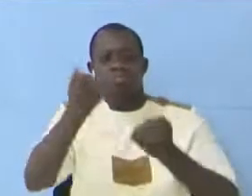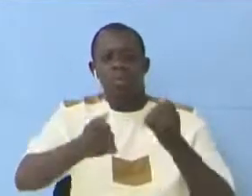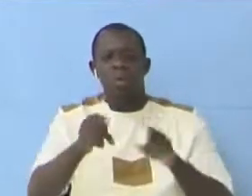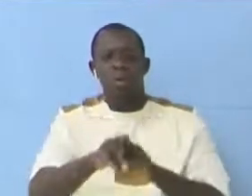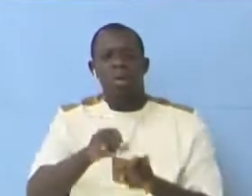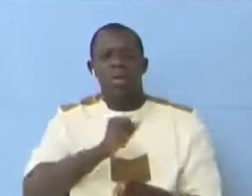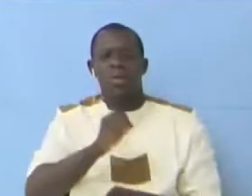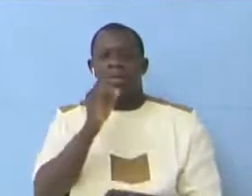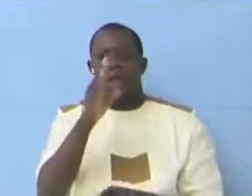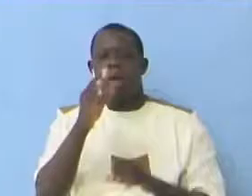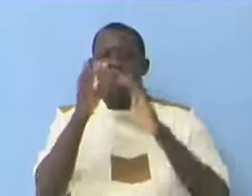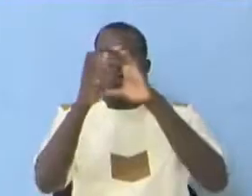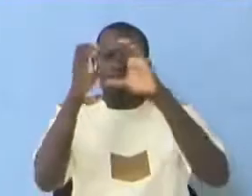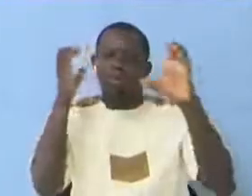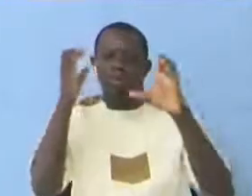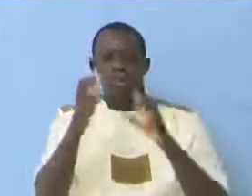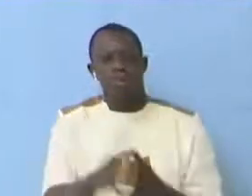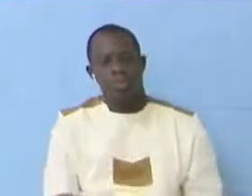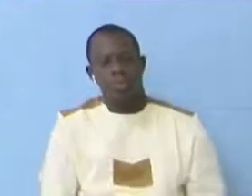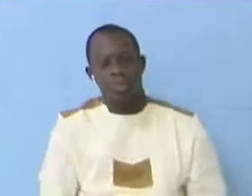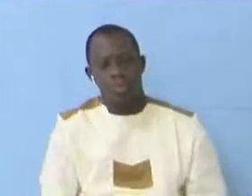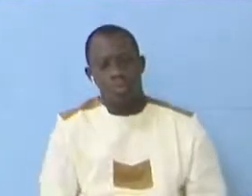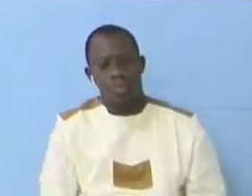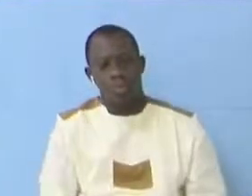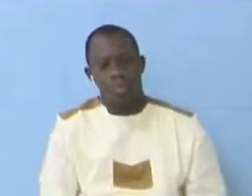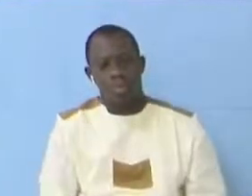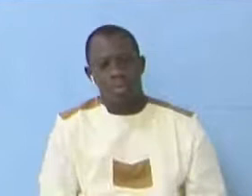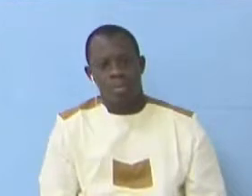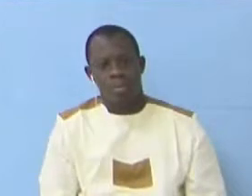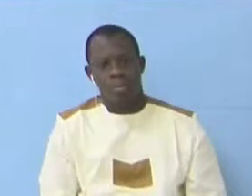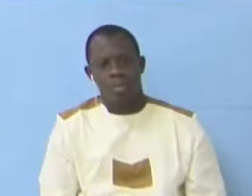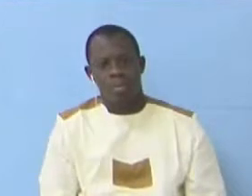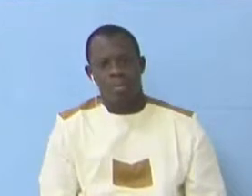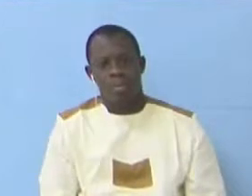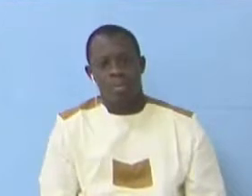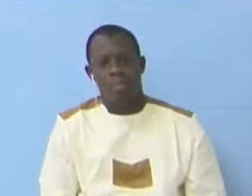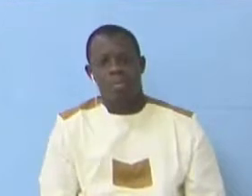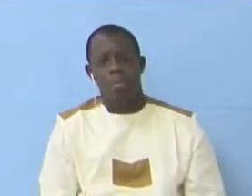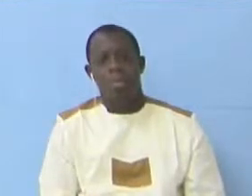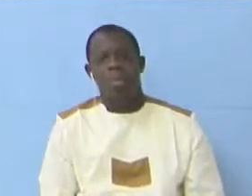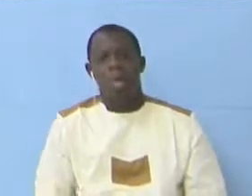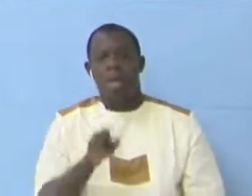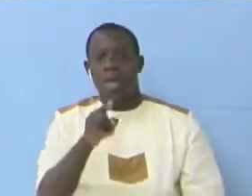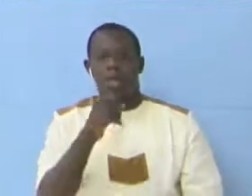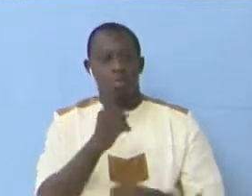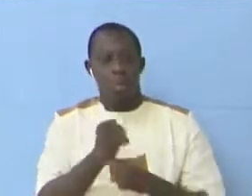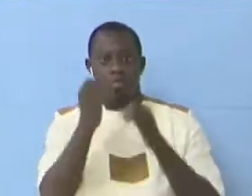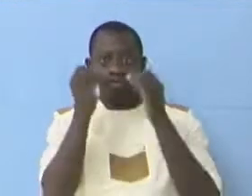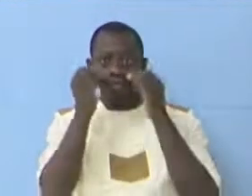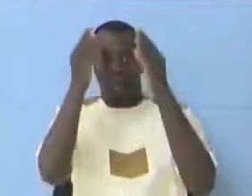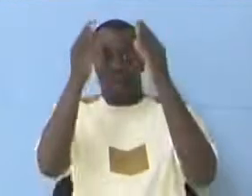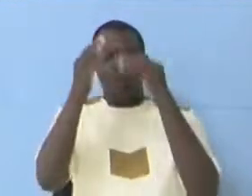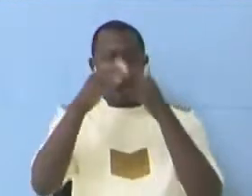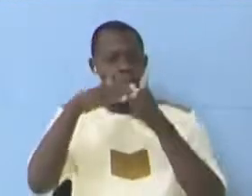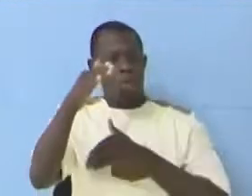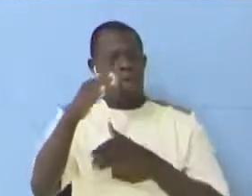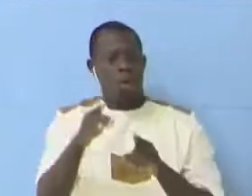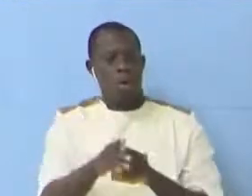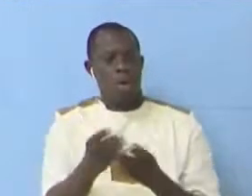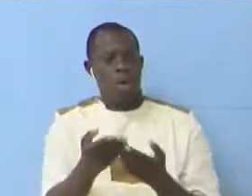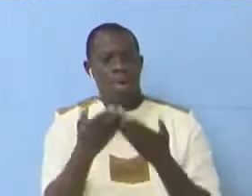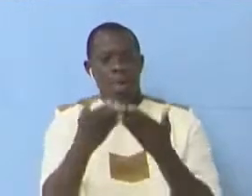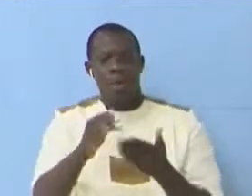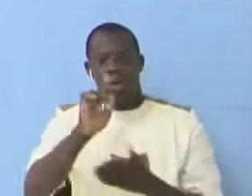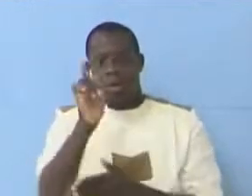It is quite astonishing that the GPTC guy who escorted the bus could not even remember going